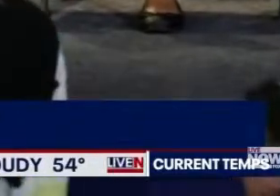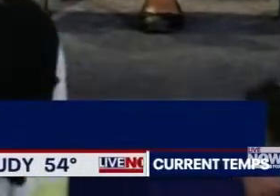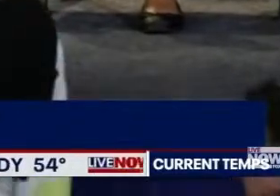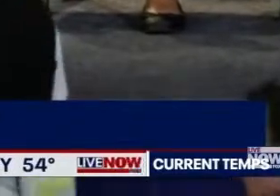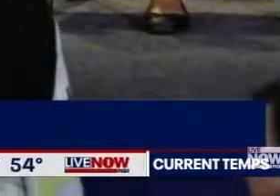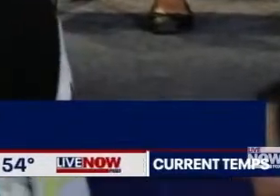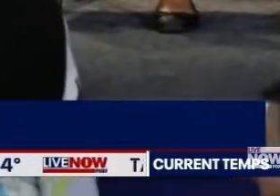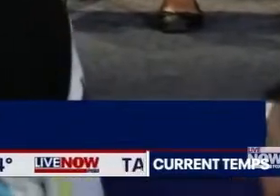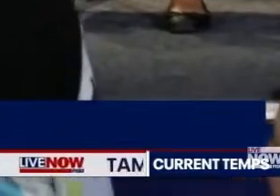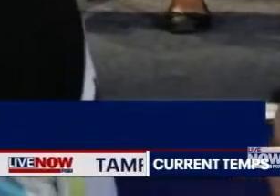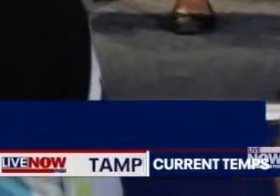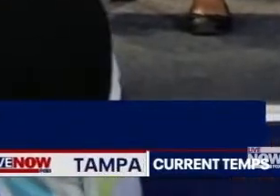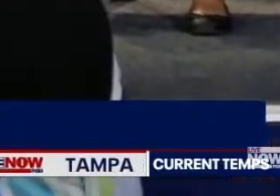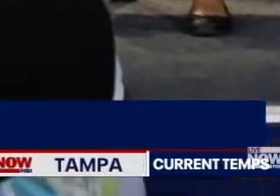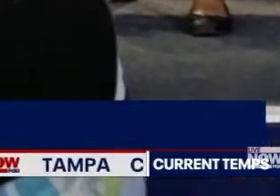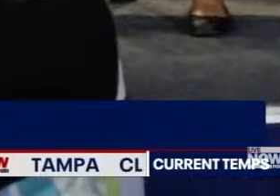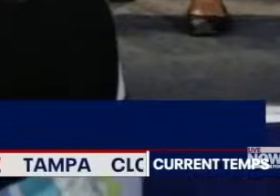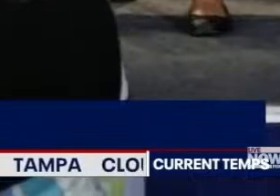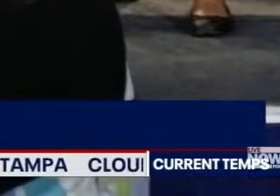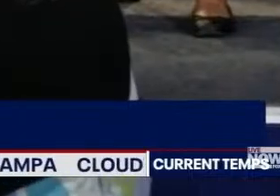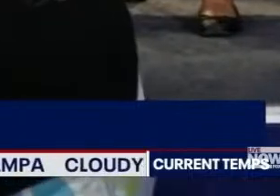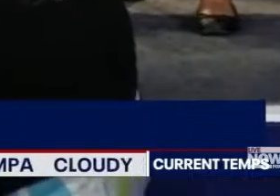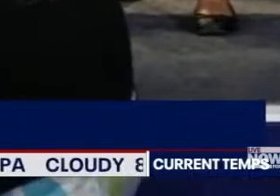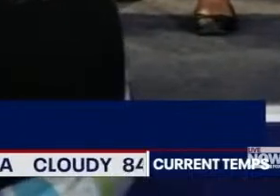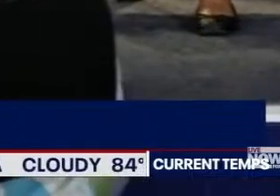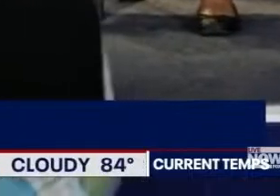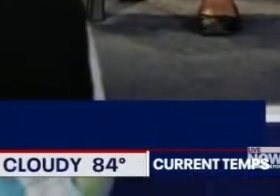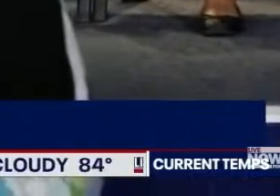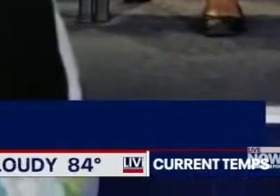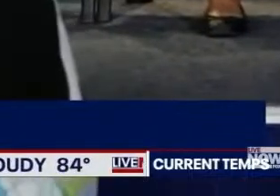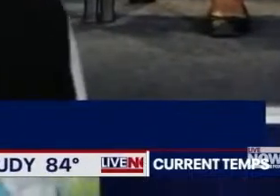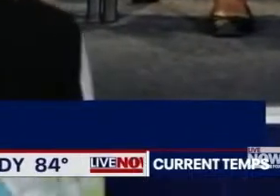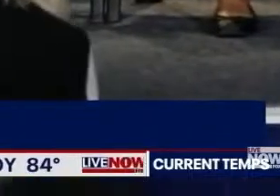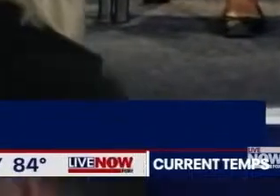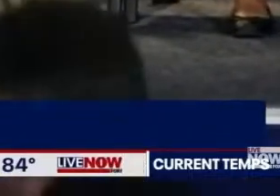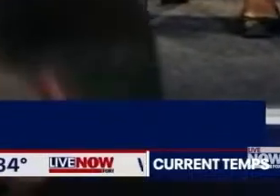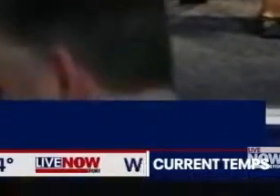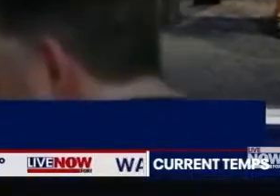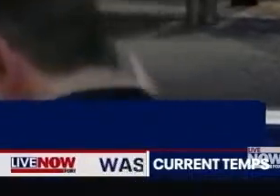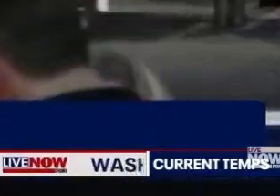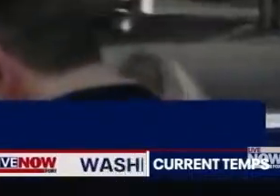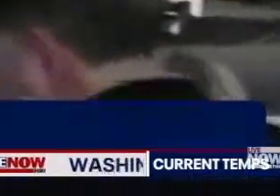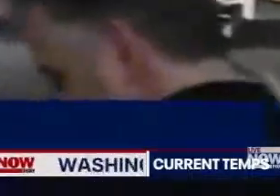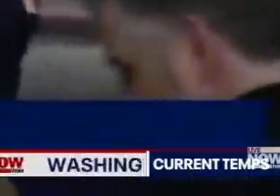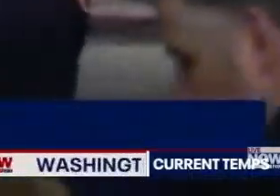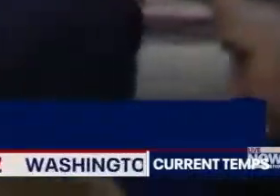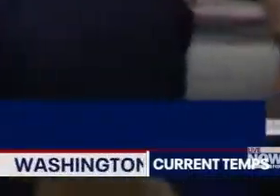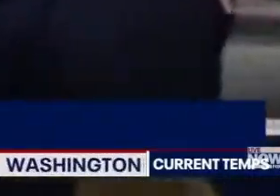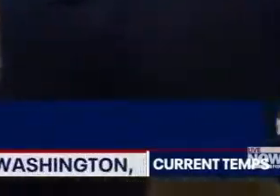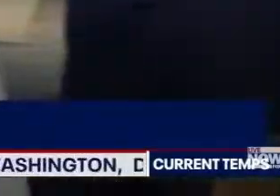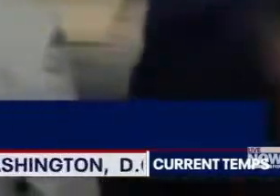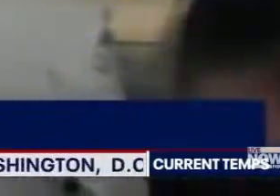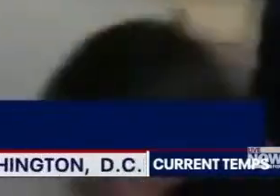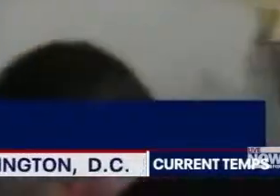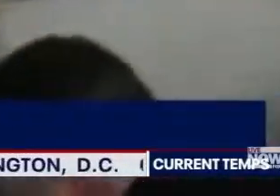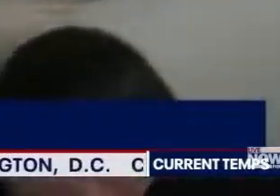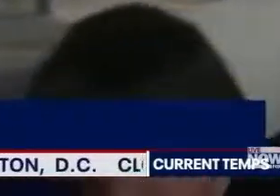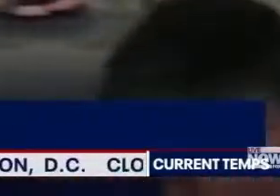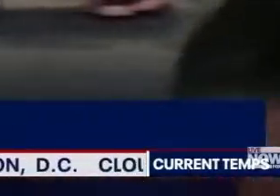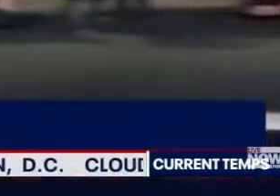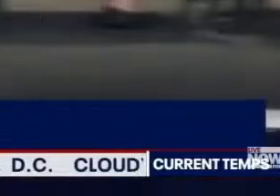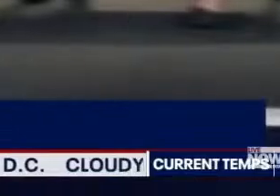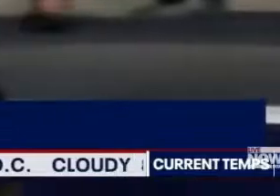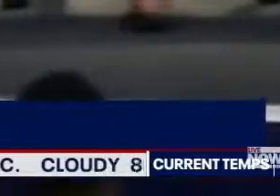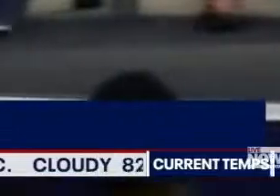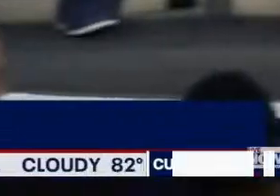The HHS Gov website does not have, they have better video quality. So I would love